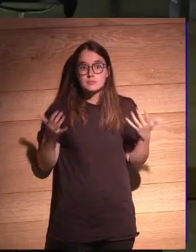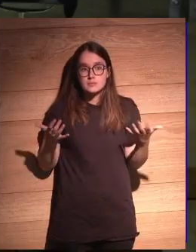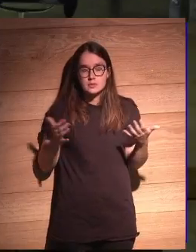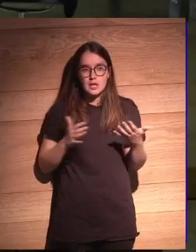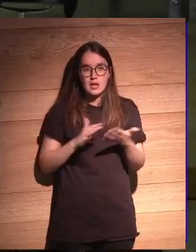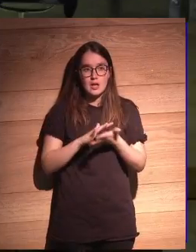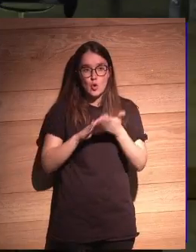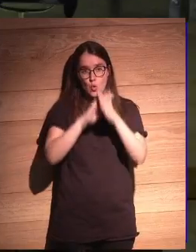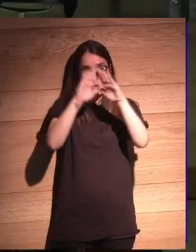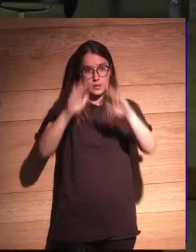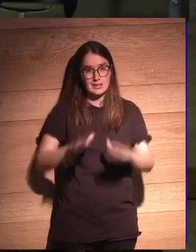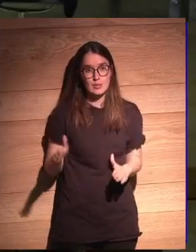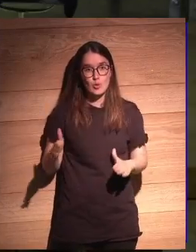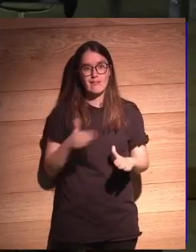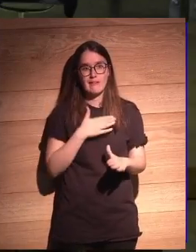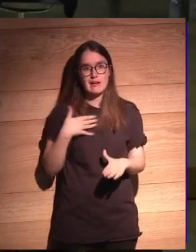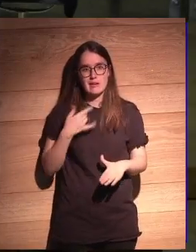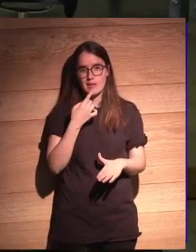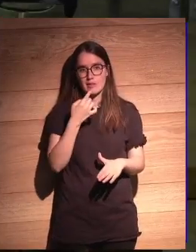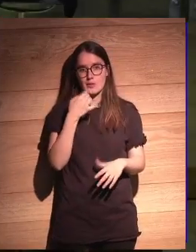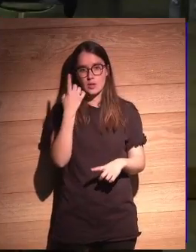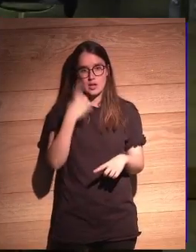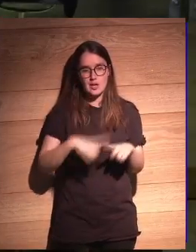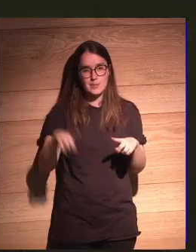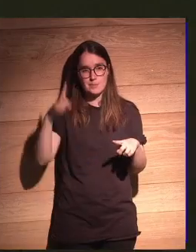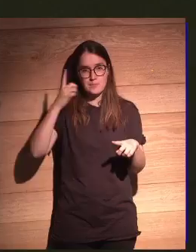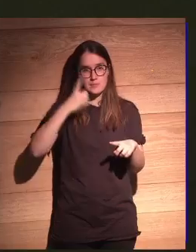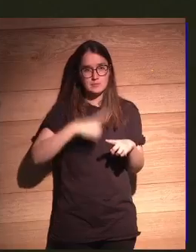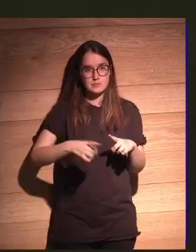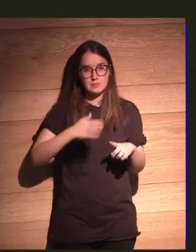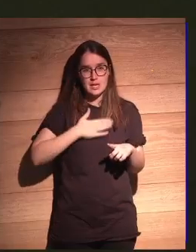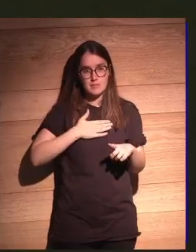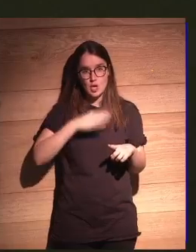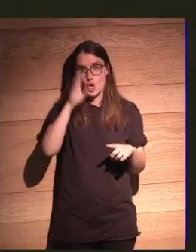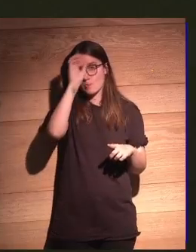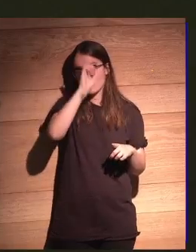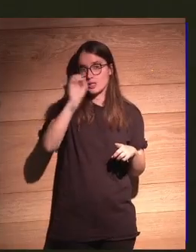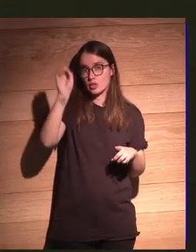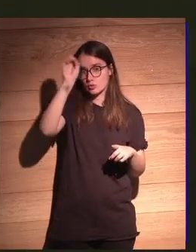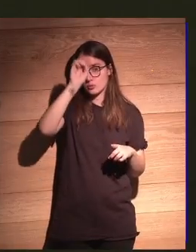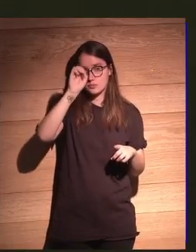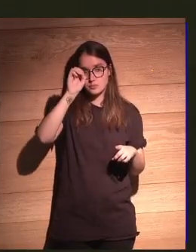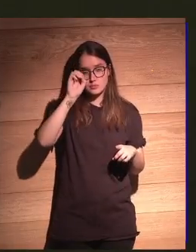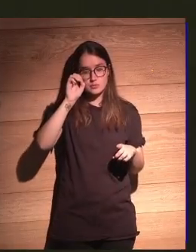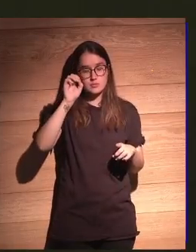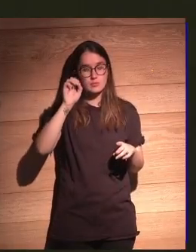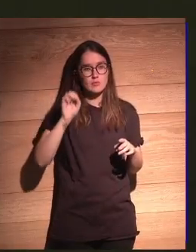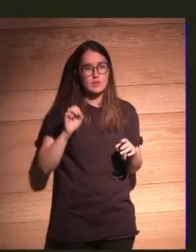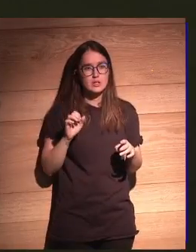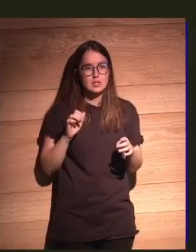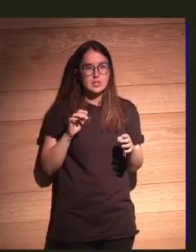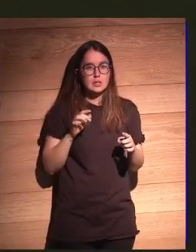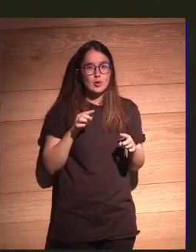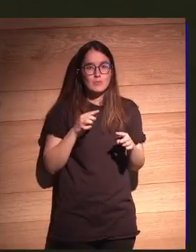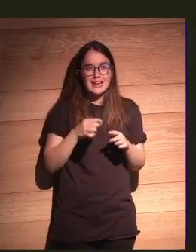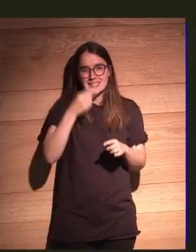problem. At any rate, and just moving to the last point that I wanted to tell you about today, is that I wanted to say something is